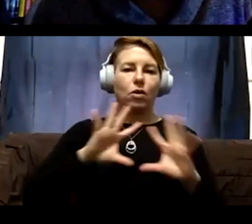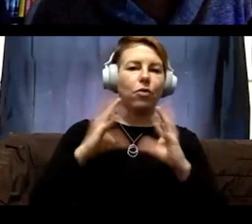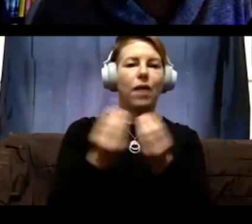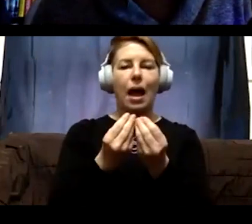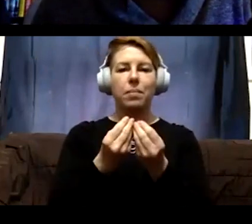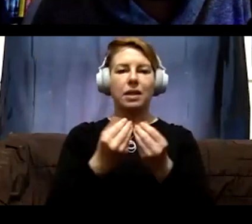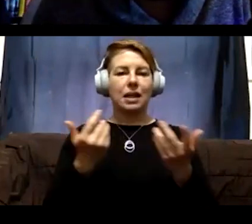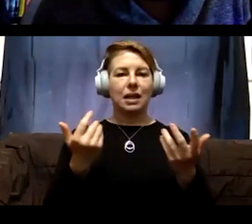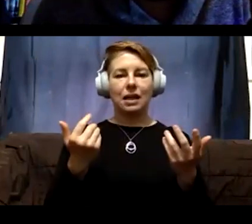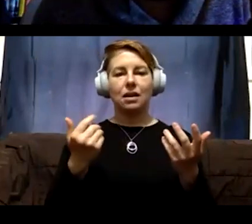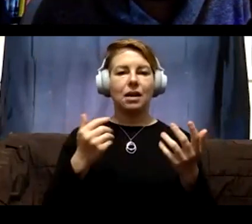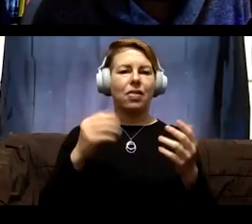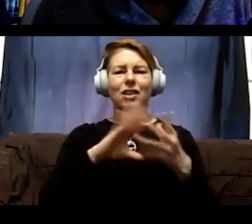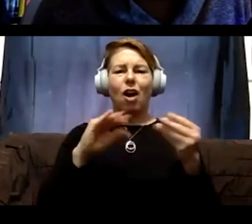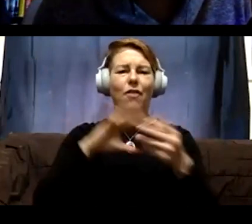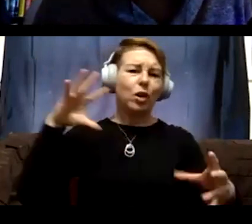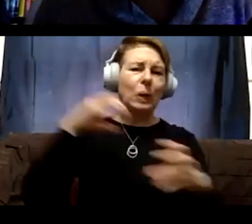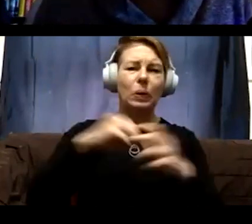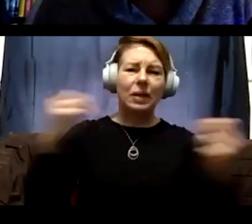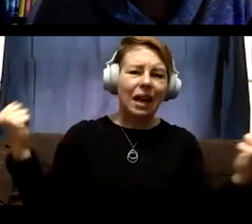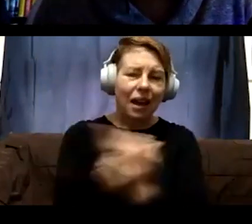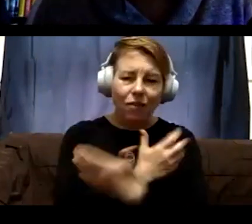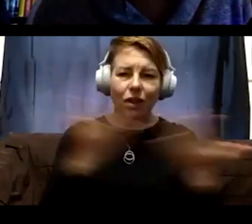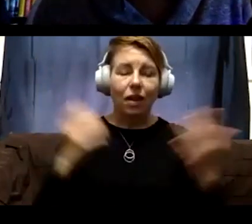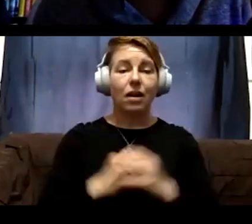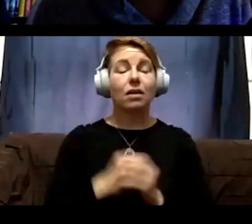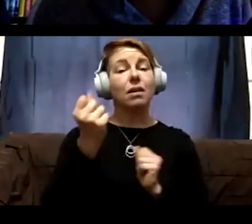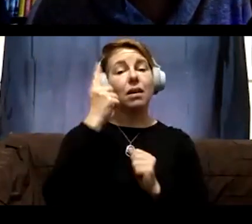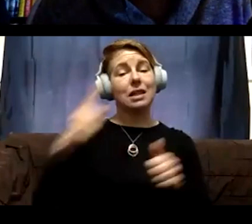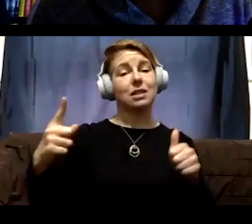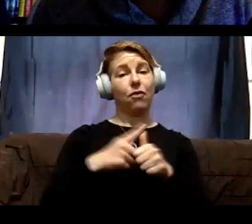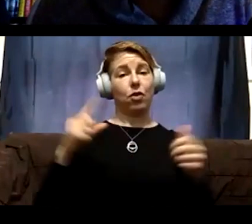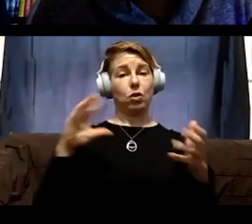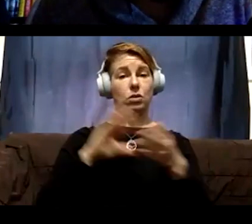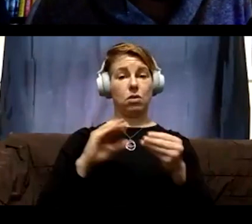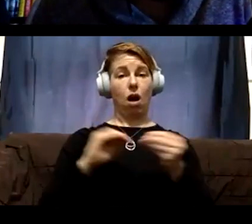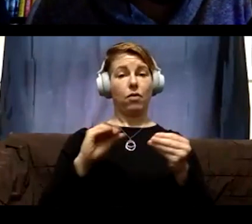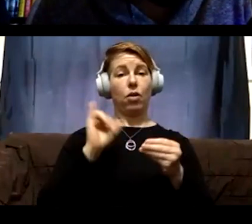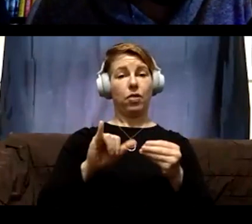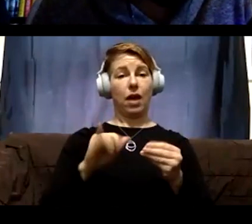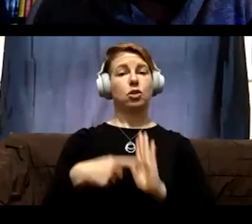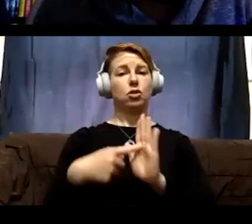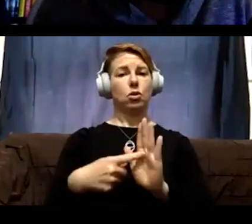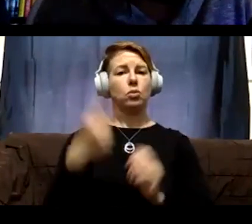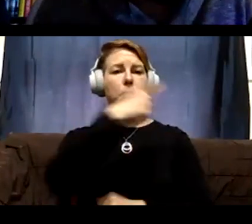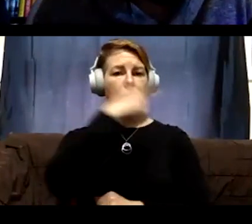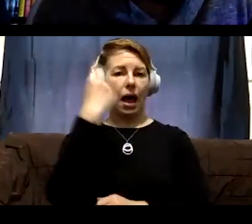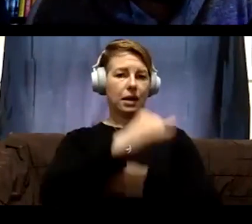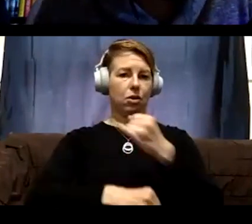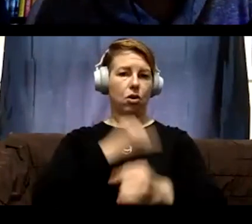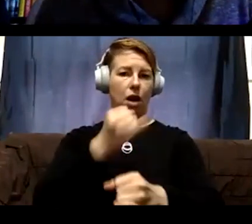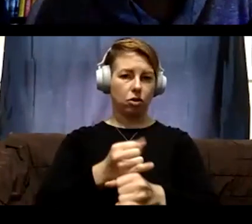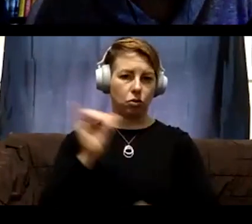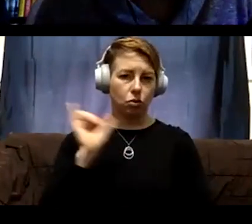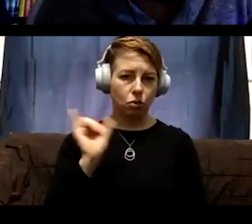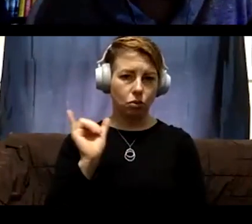this novel had it all. It is also one of the first novels to articulate a form of Black internationalism, because